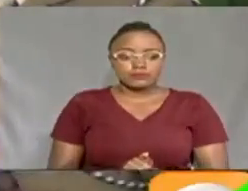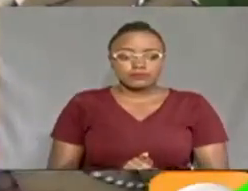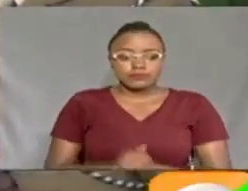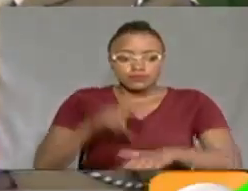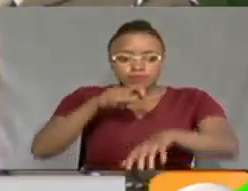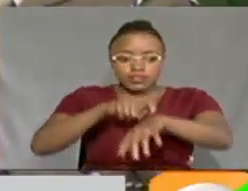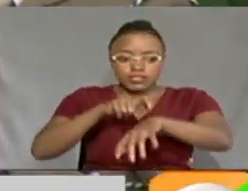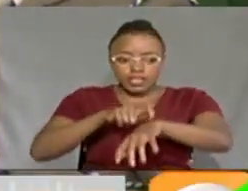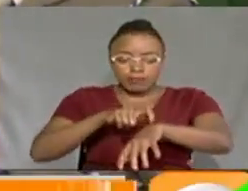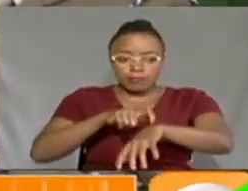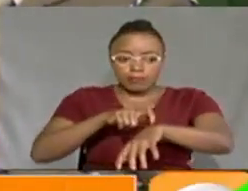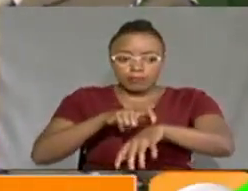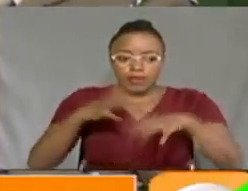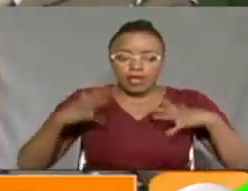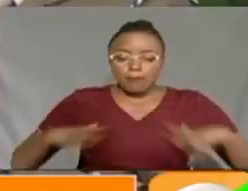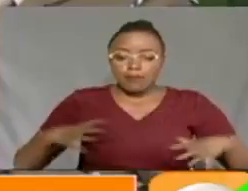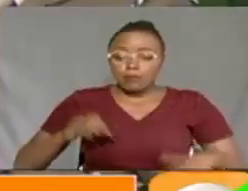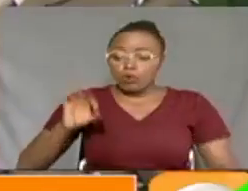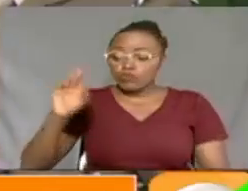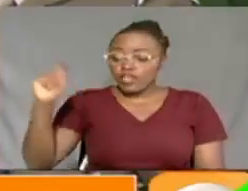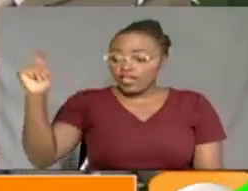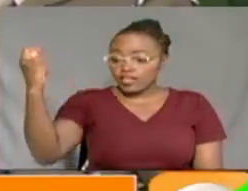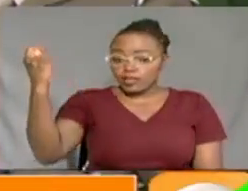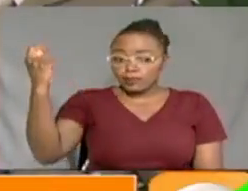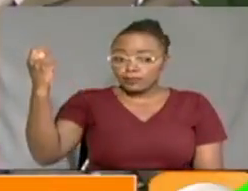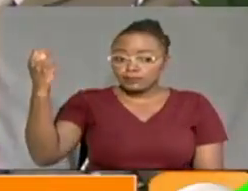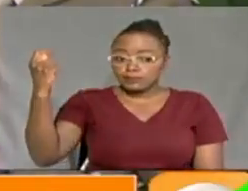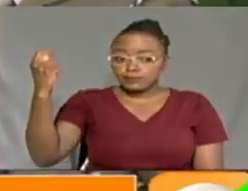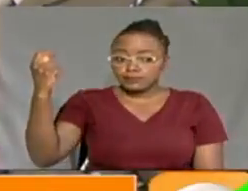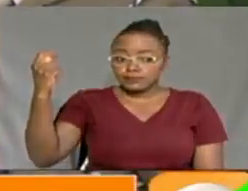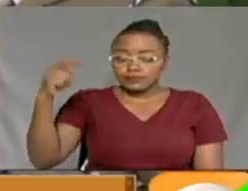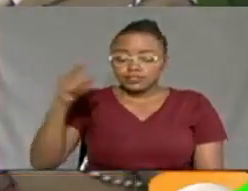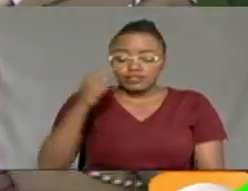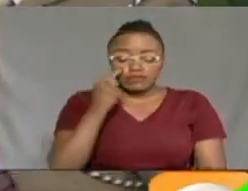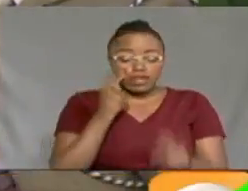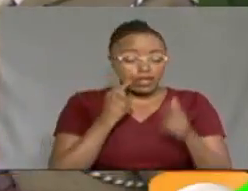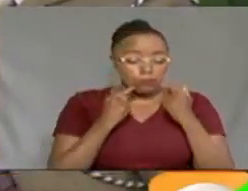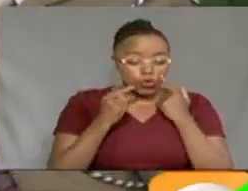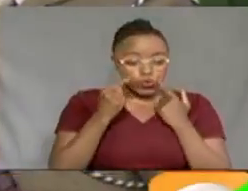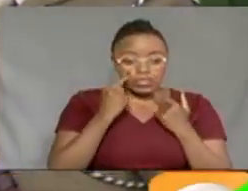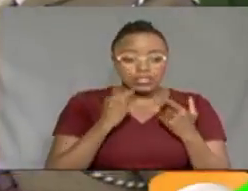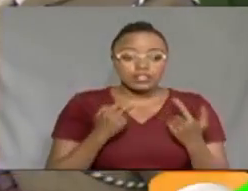the people of Kenya are grieving,